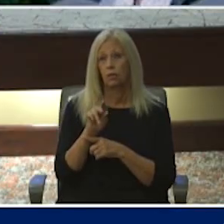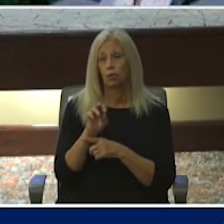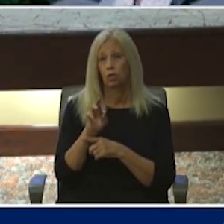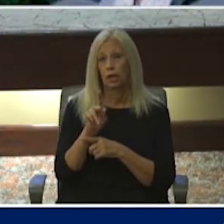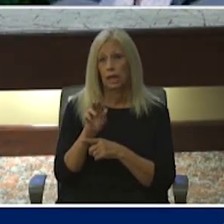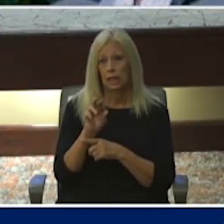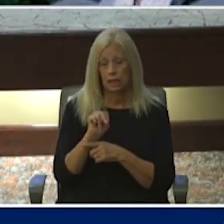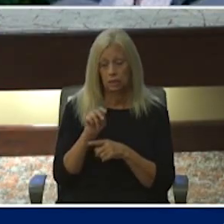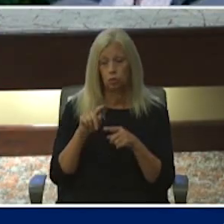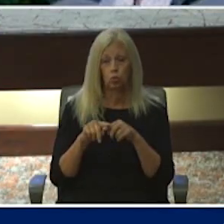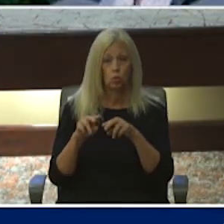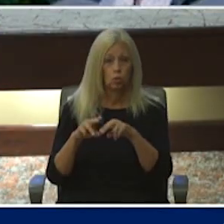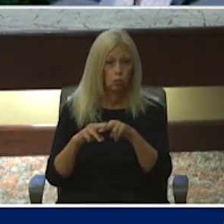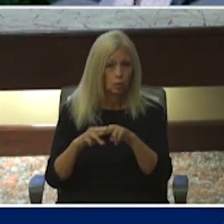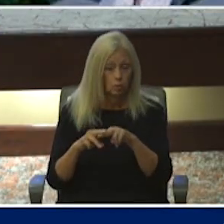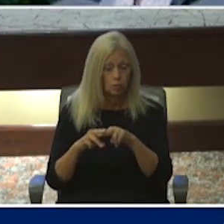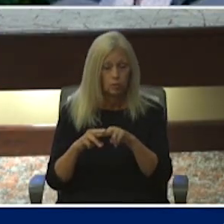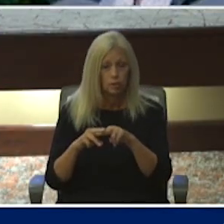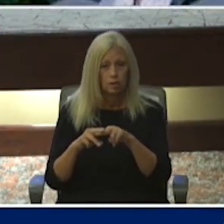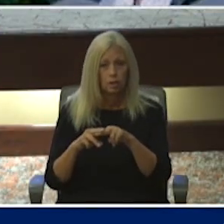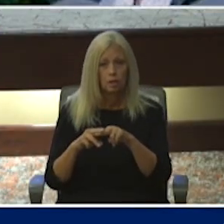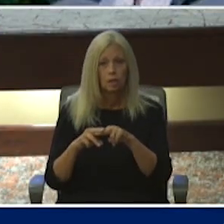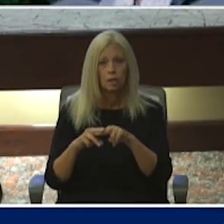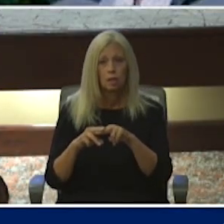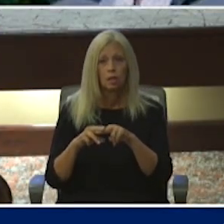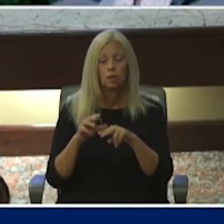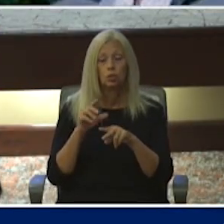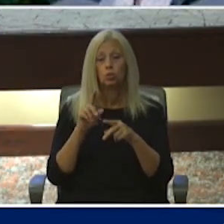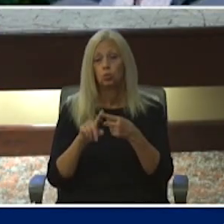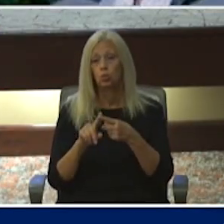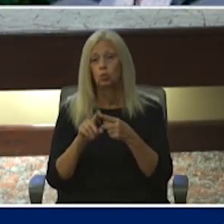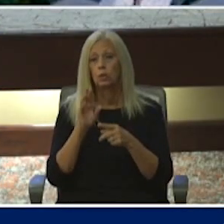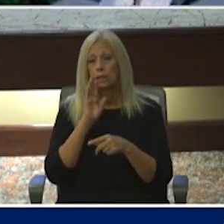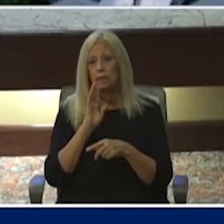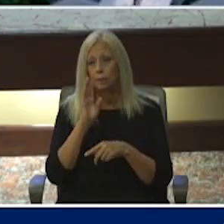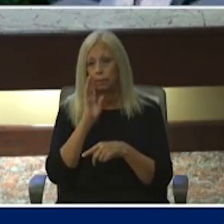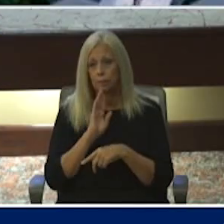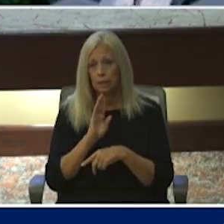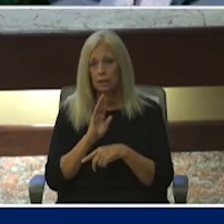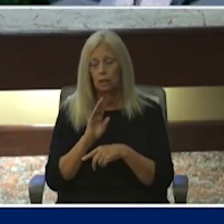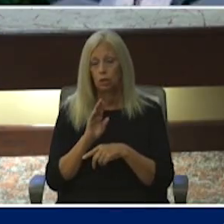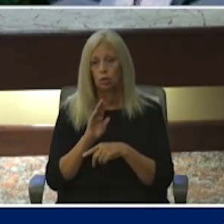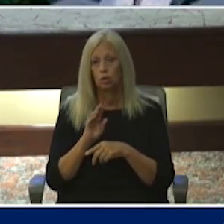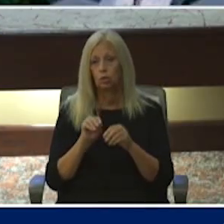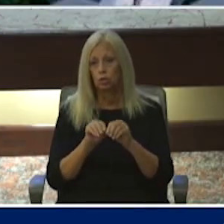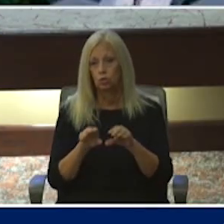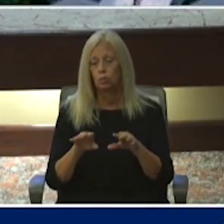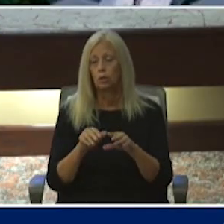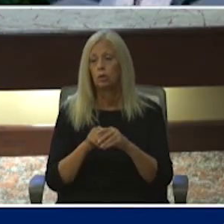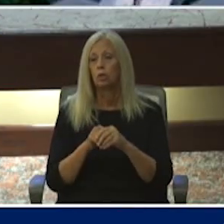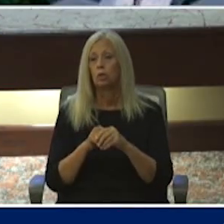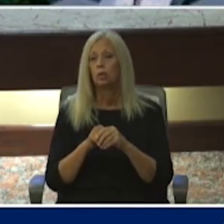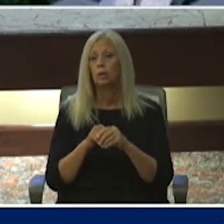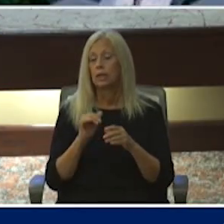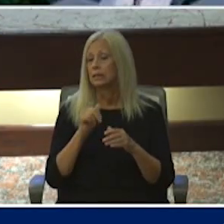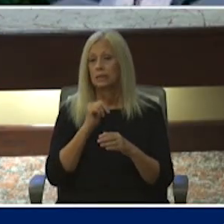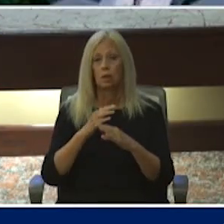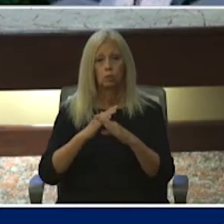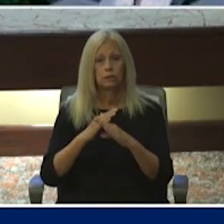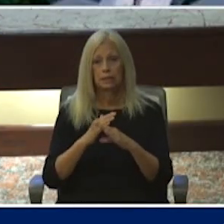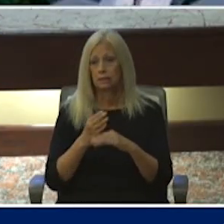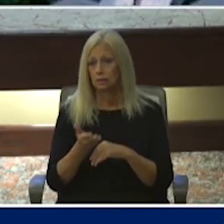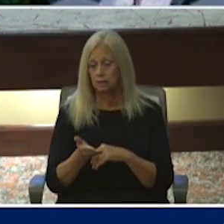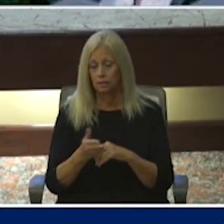railroad, to the beer distributor. You know what I'm saying? Like, that is not like a protected, Betty Keith right there. And